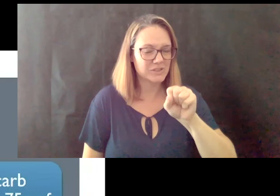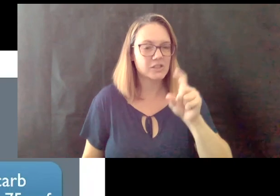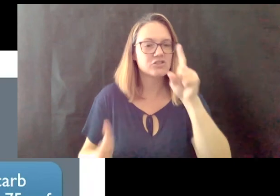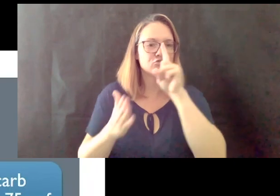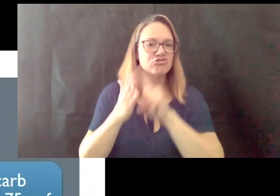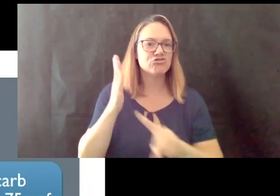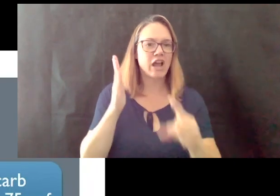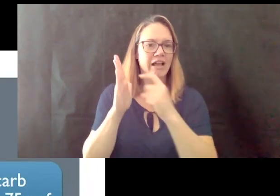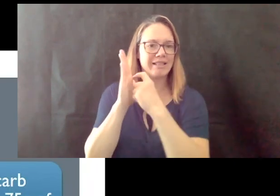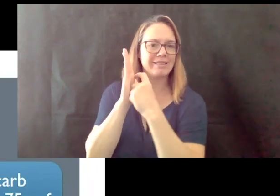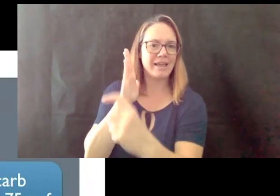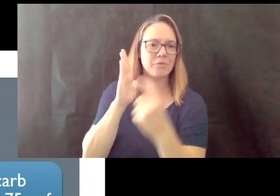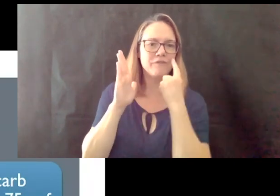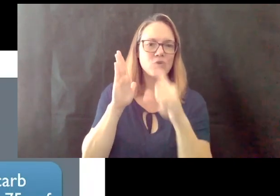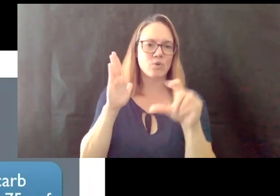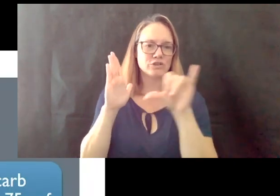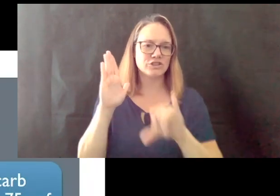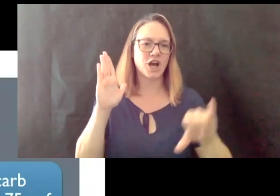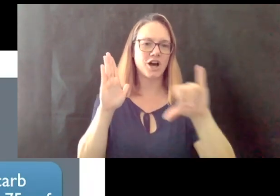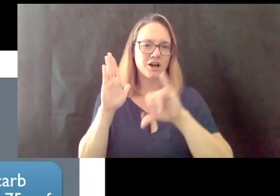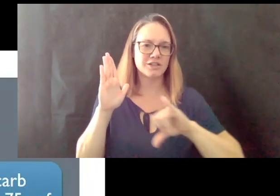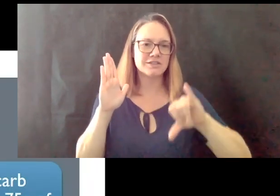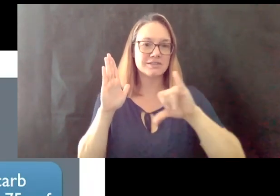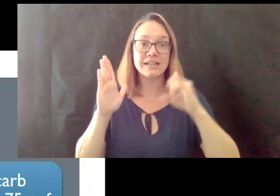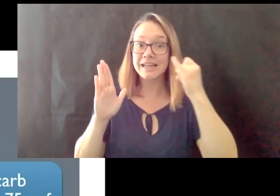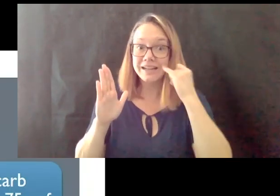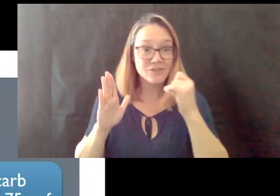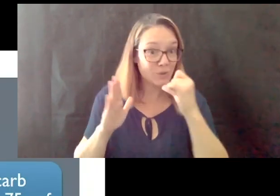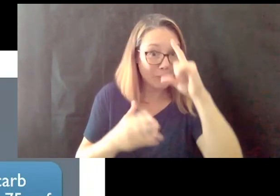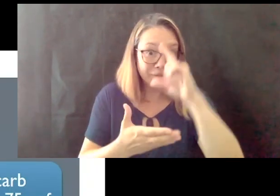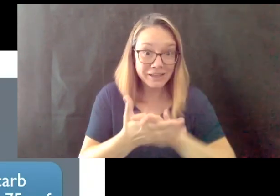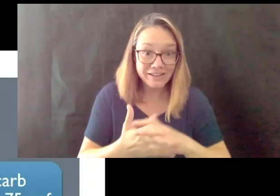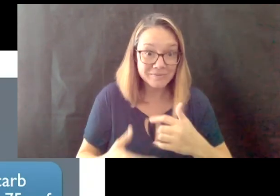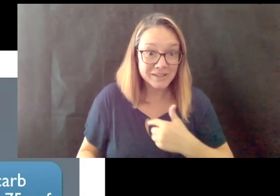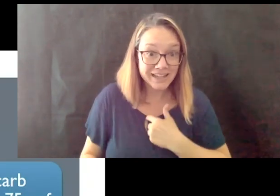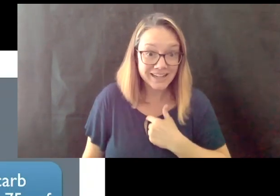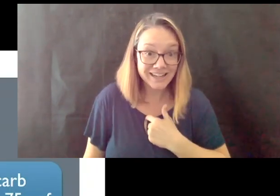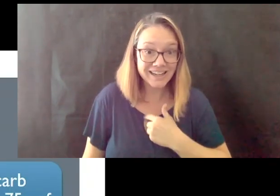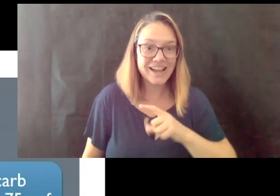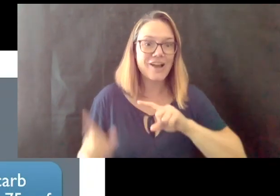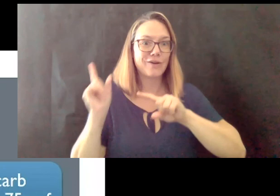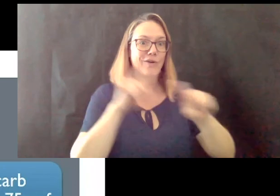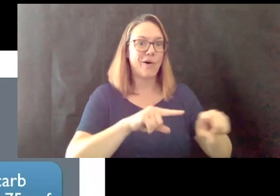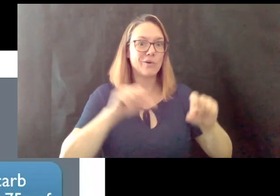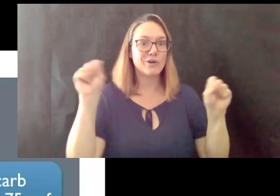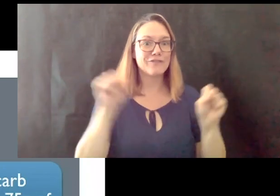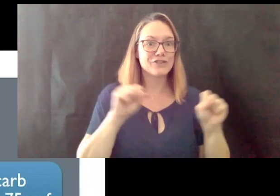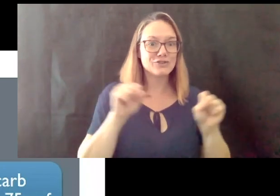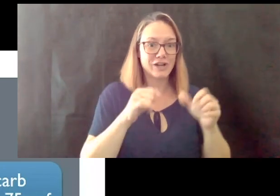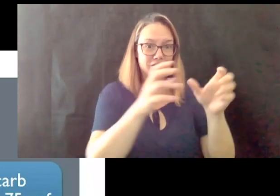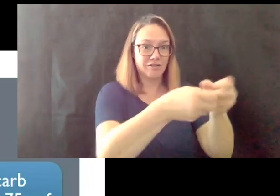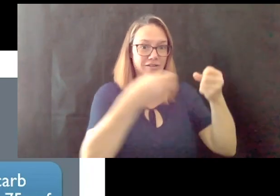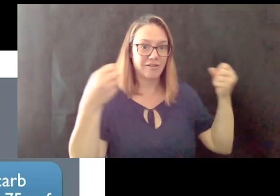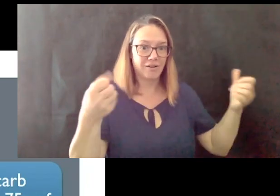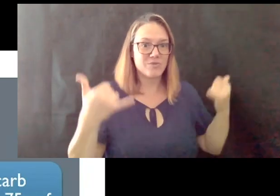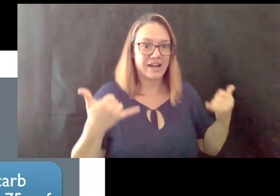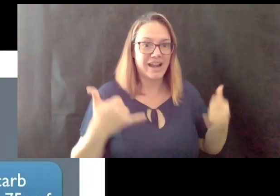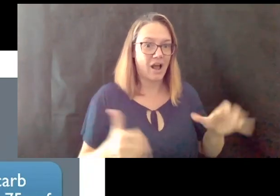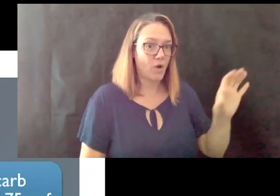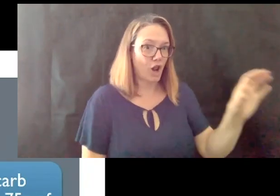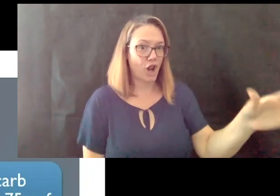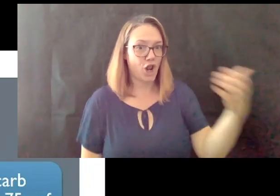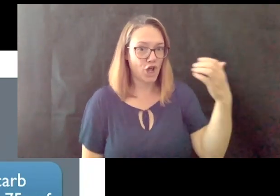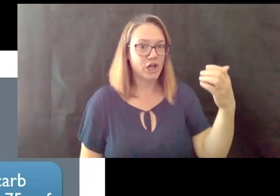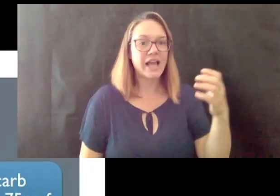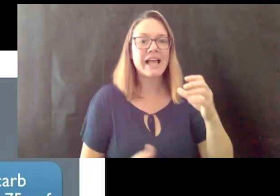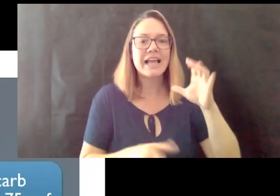for hidden carbohydrates. Always check the label on spaghetti sauces. If you don't believe me, go to your refrigerator right now